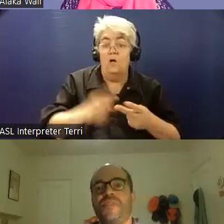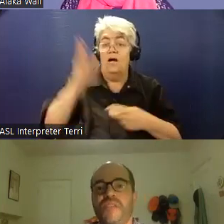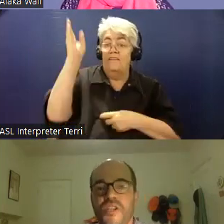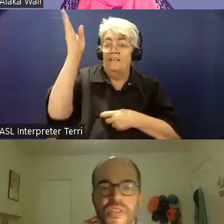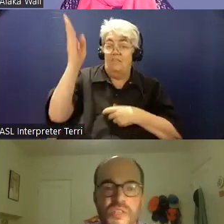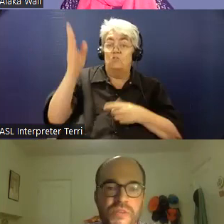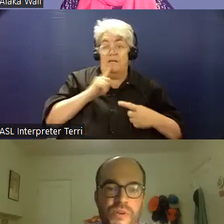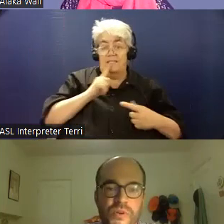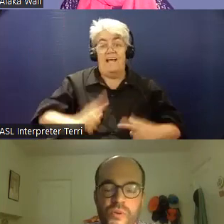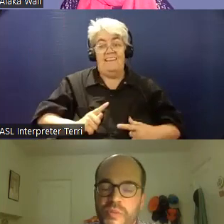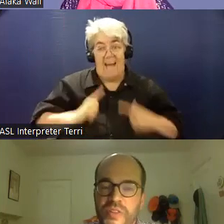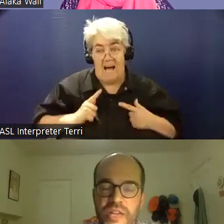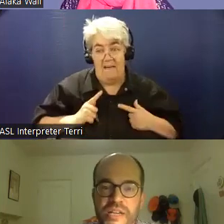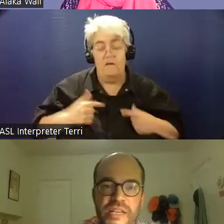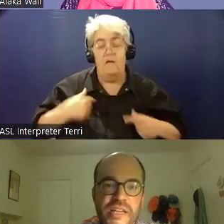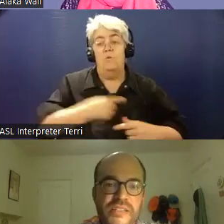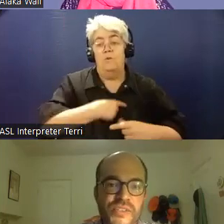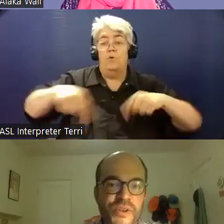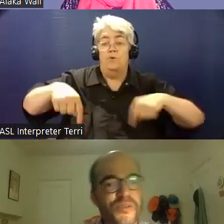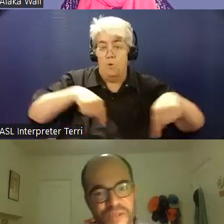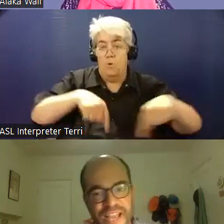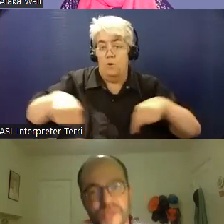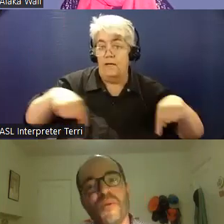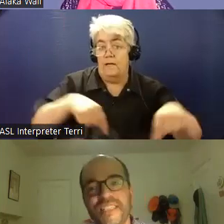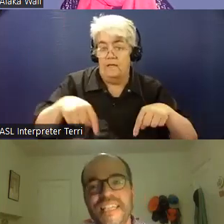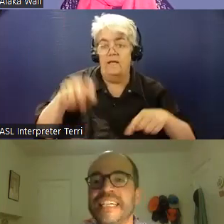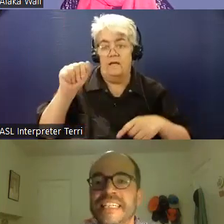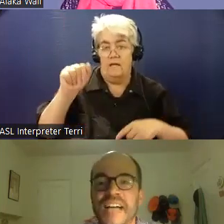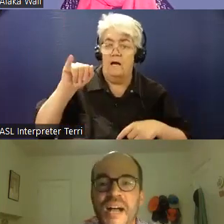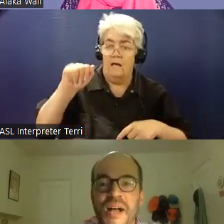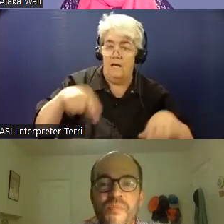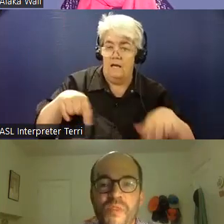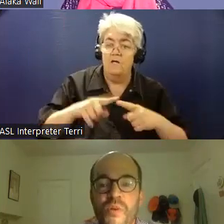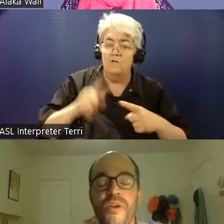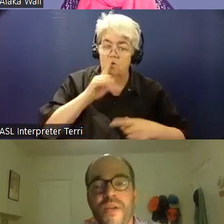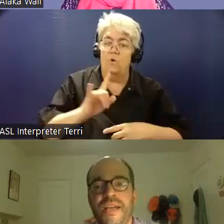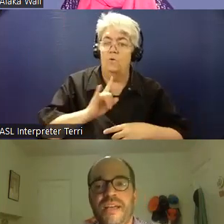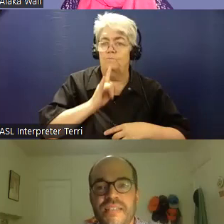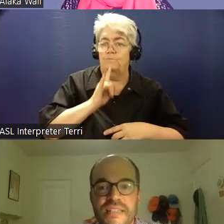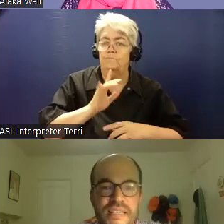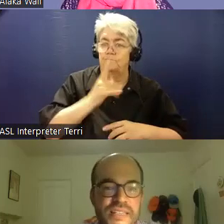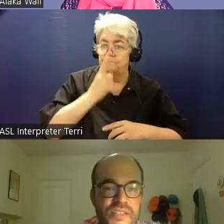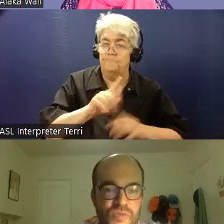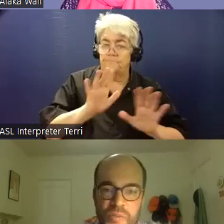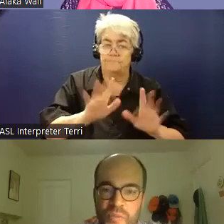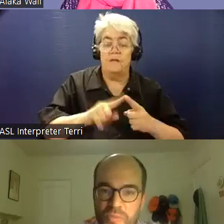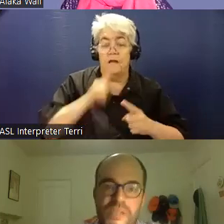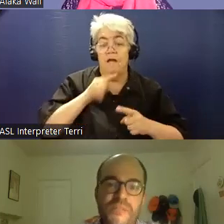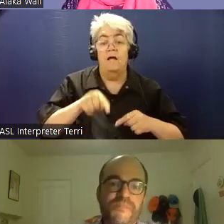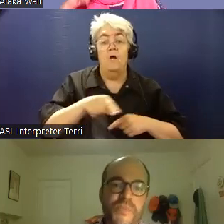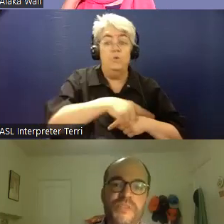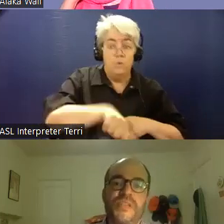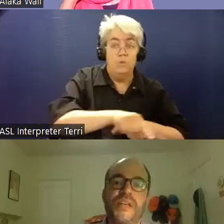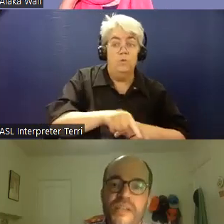live presentation that's being recorded by the AIA, so act accordingly. Recording by attendees is strictly